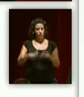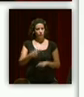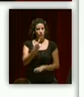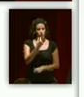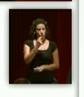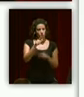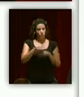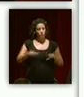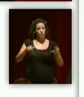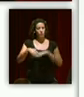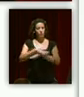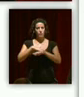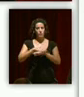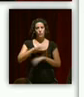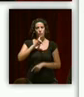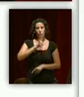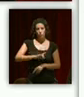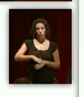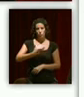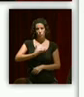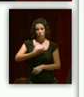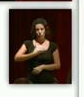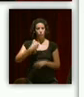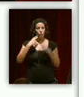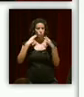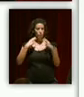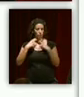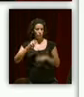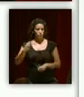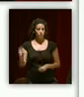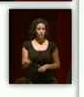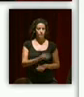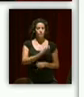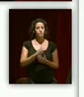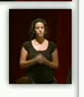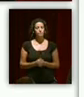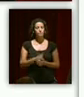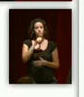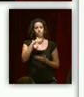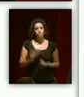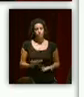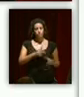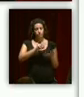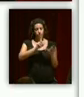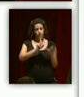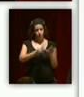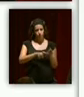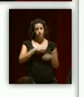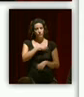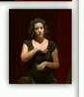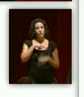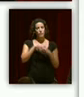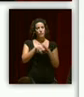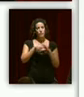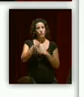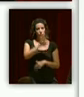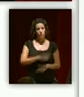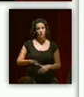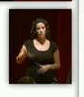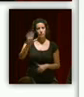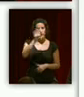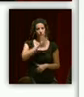banking platforms for the financial industry and for different public entities. He currently